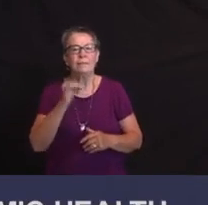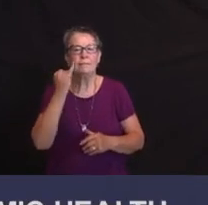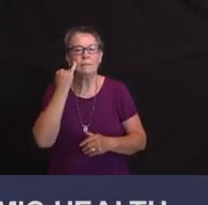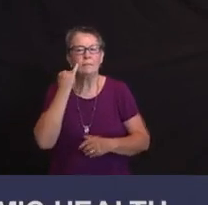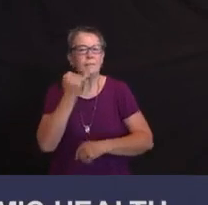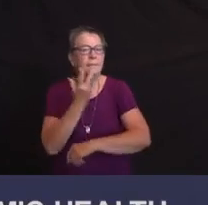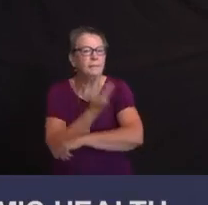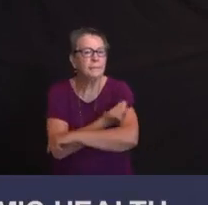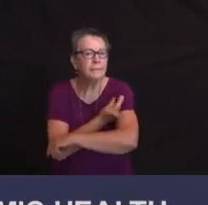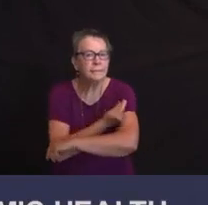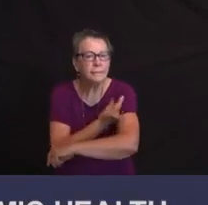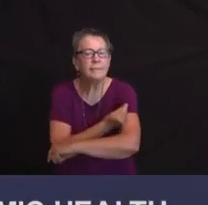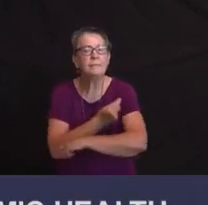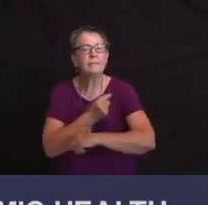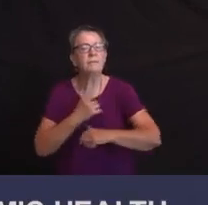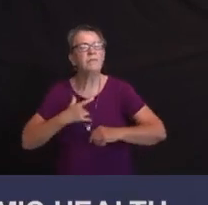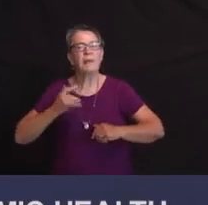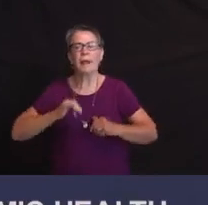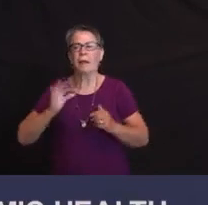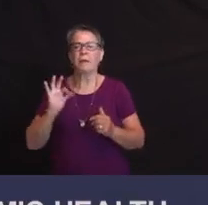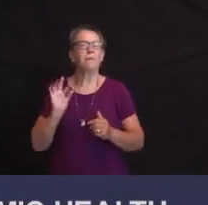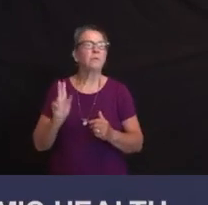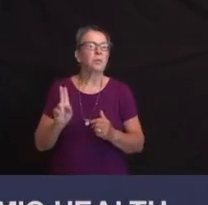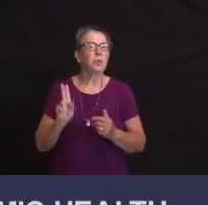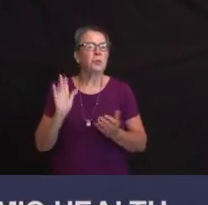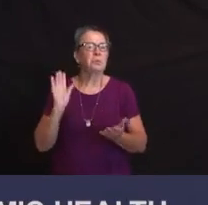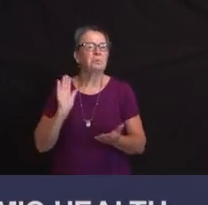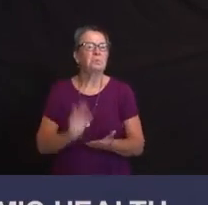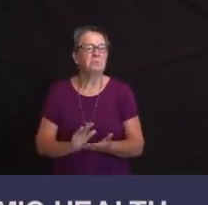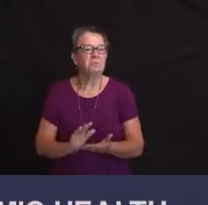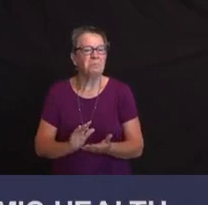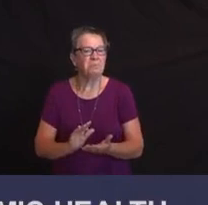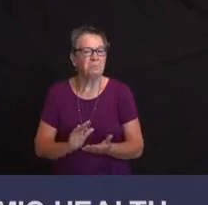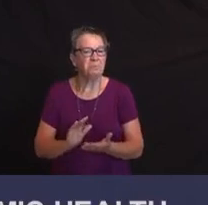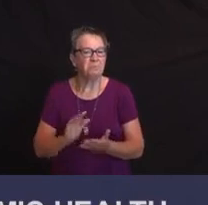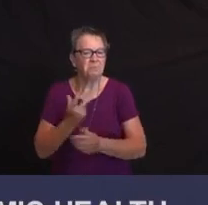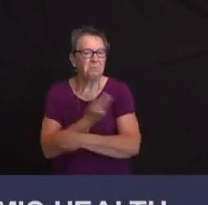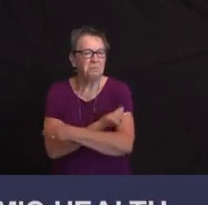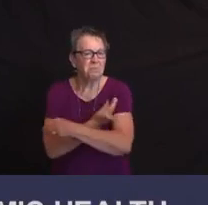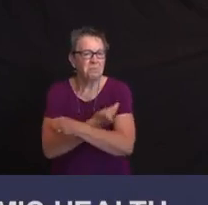every October and get the flu shot. If you have symptoms, whether COVID, flu,